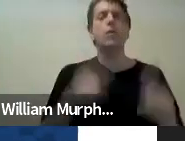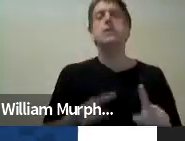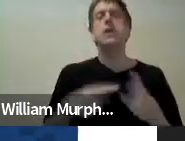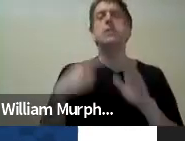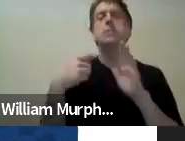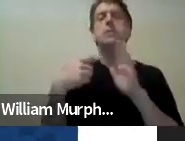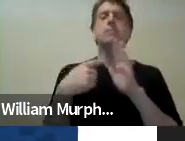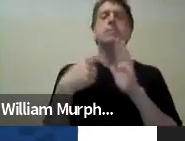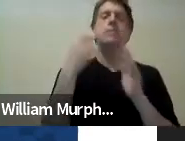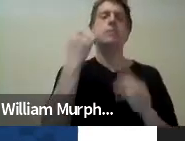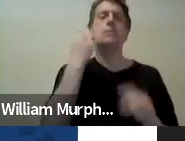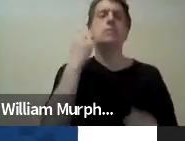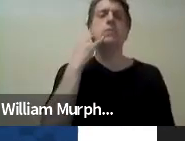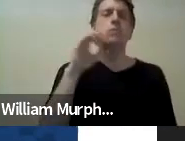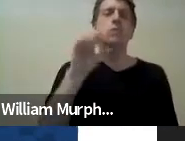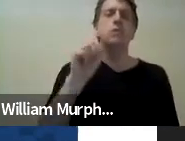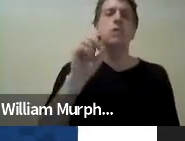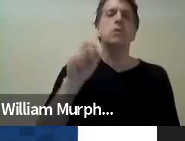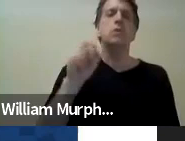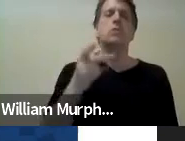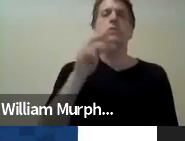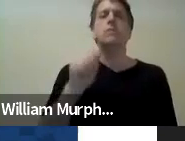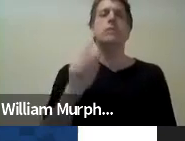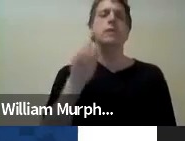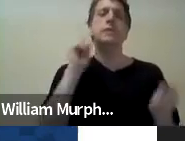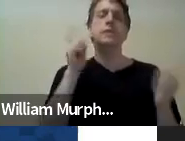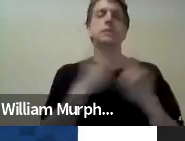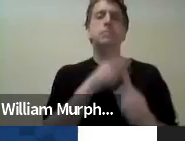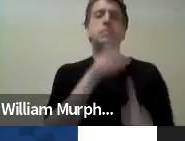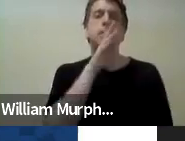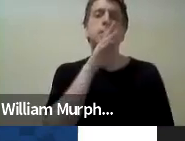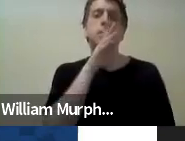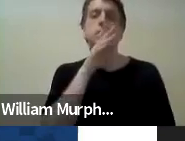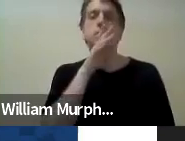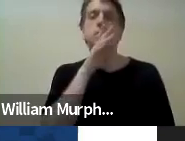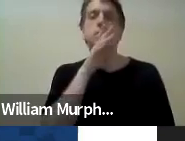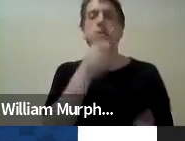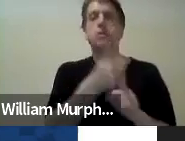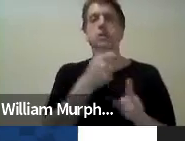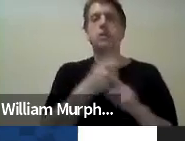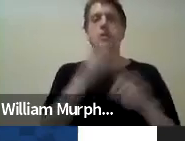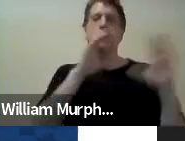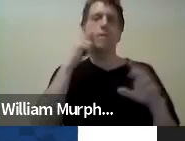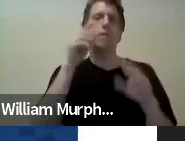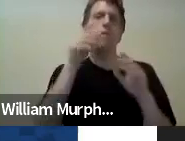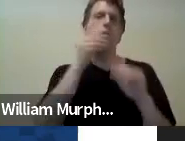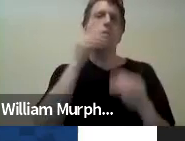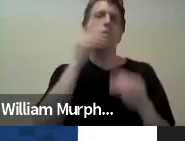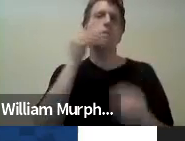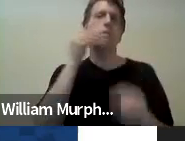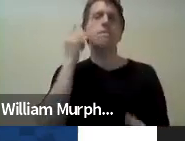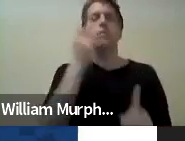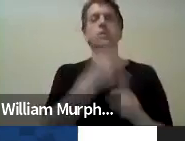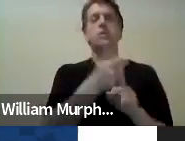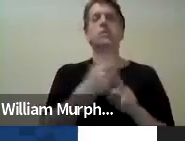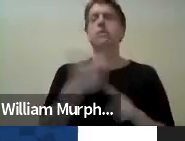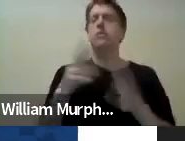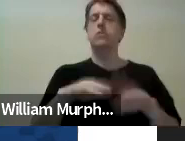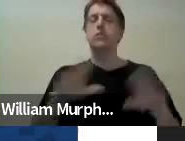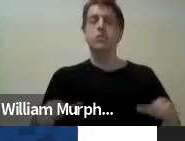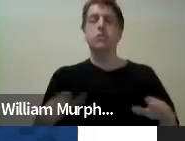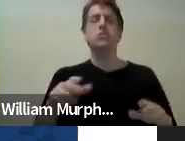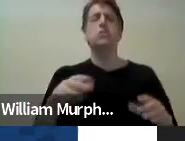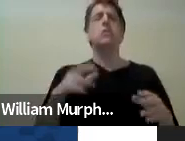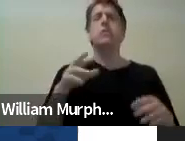is a Spanish-speaking woman from Peru. She's looking for a home for herself and her three children. Her realtor suggests that she look for homes in